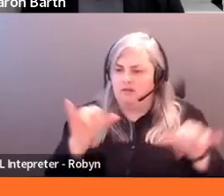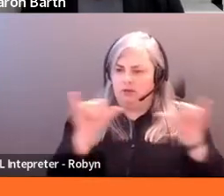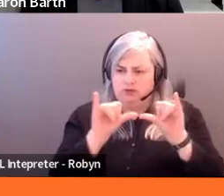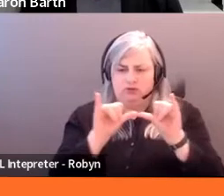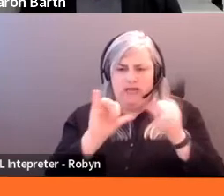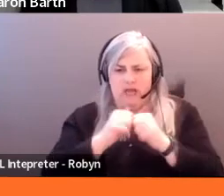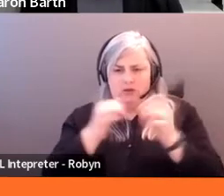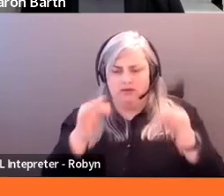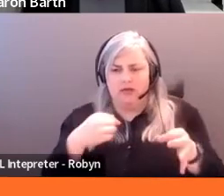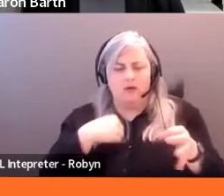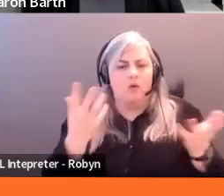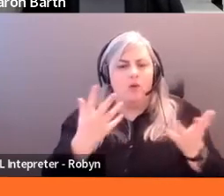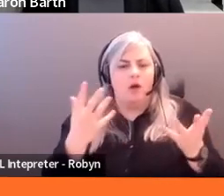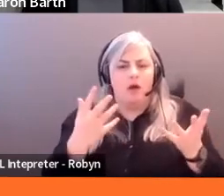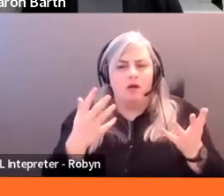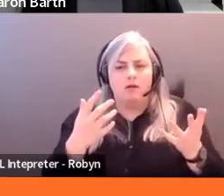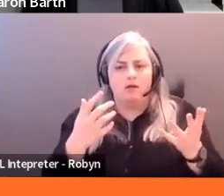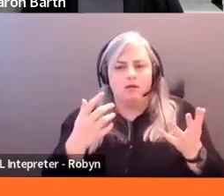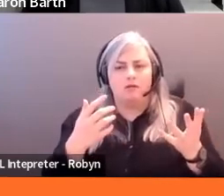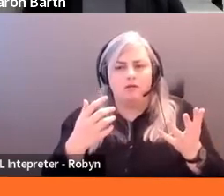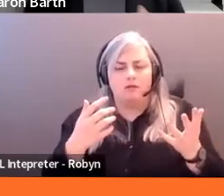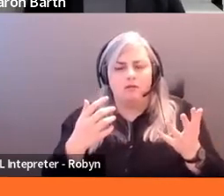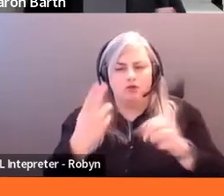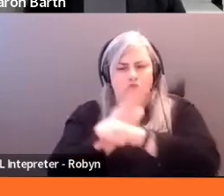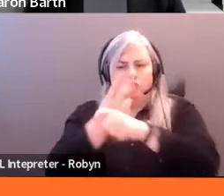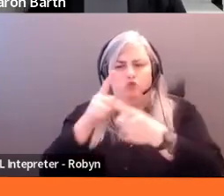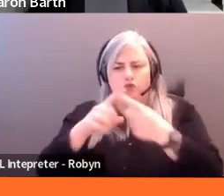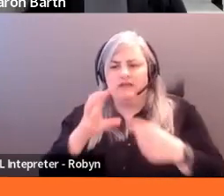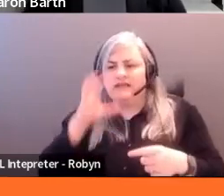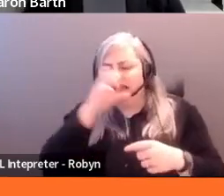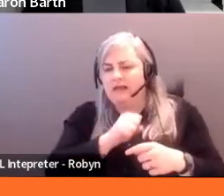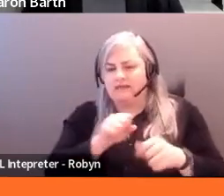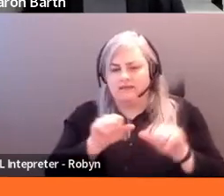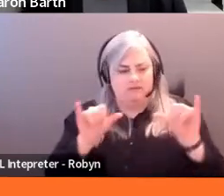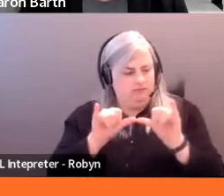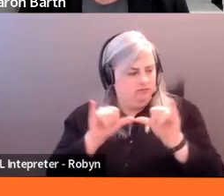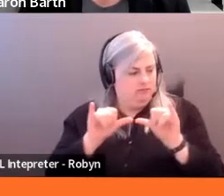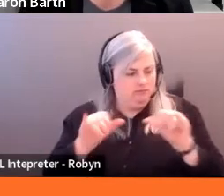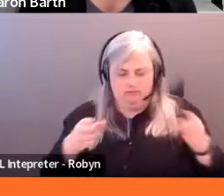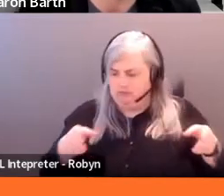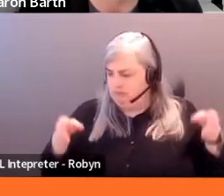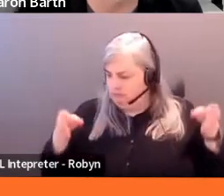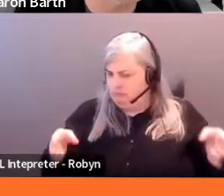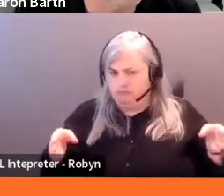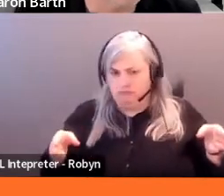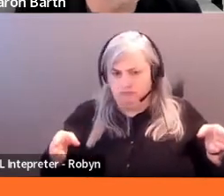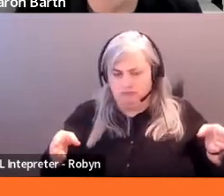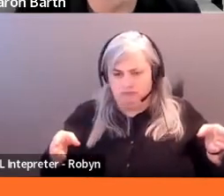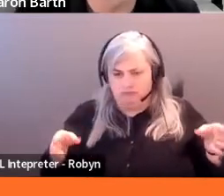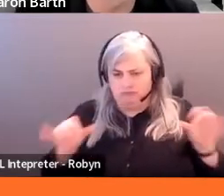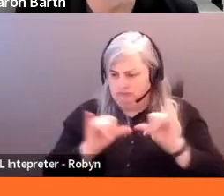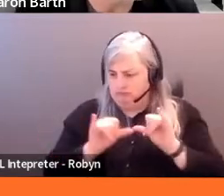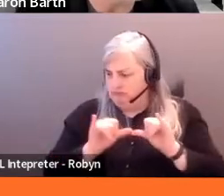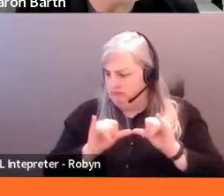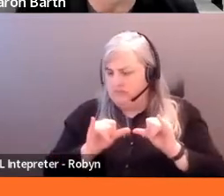went through your mind when you tried to guess at the width of the table in front of you, or the surface in front of